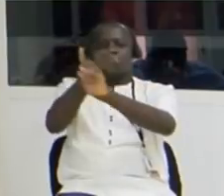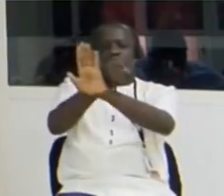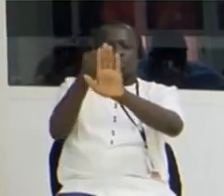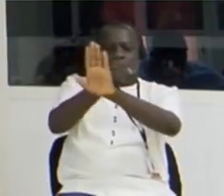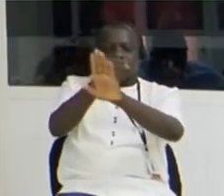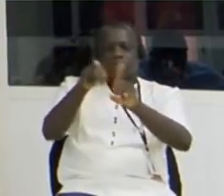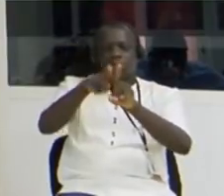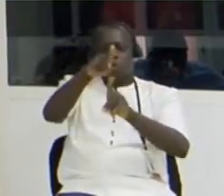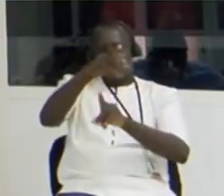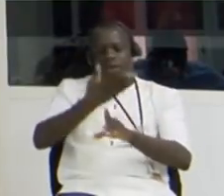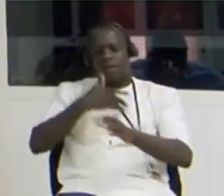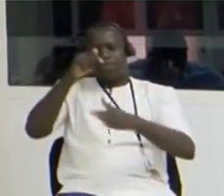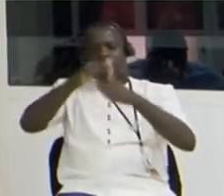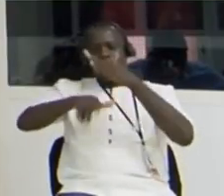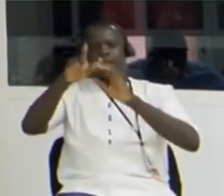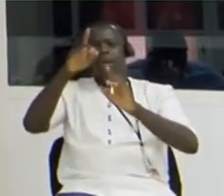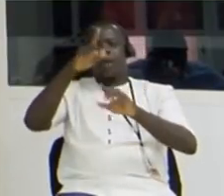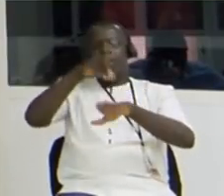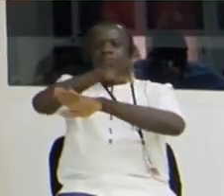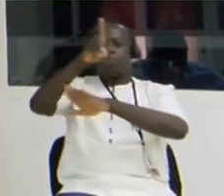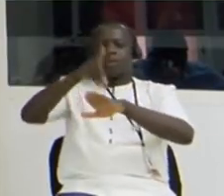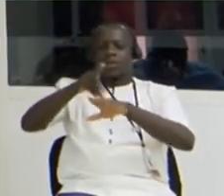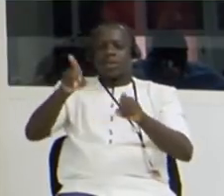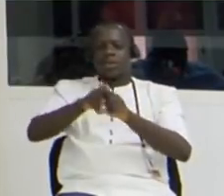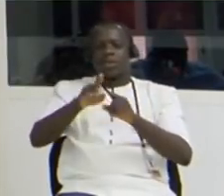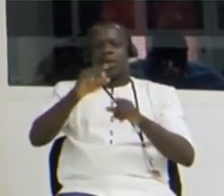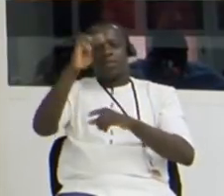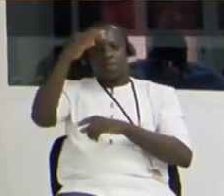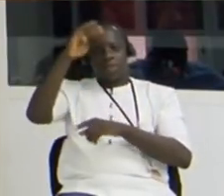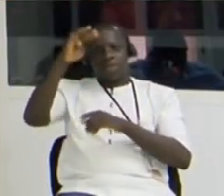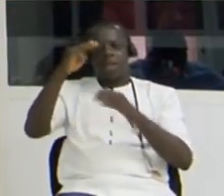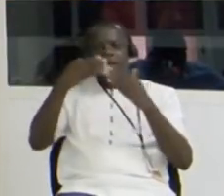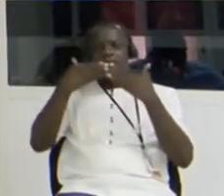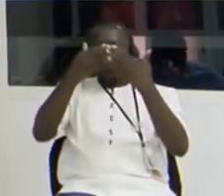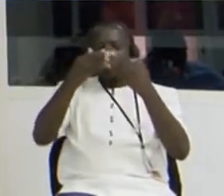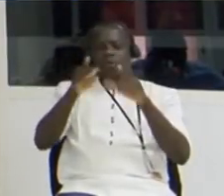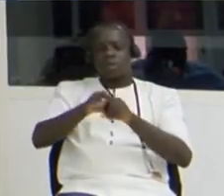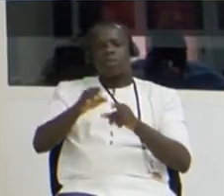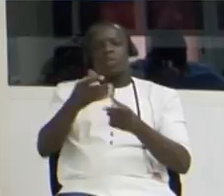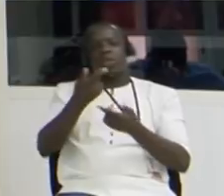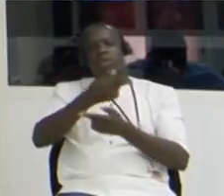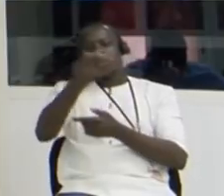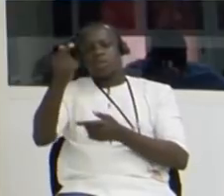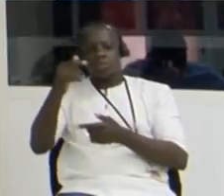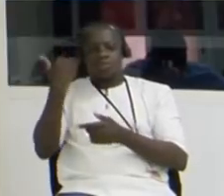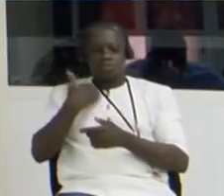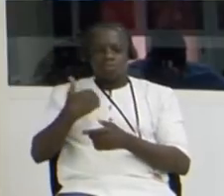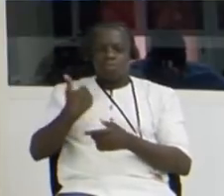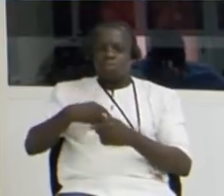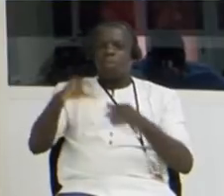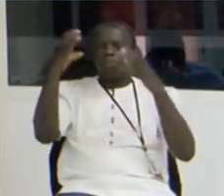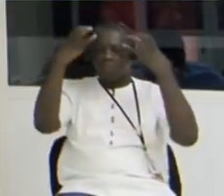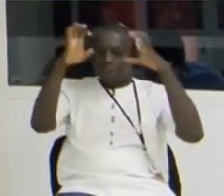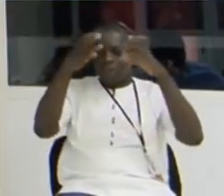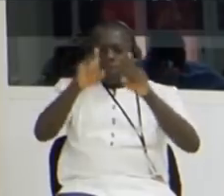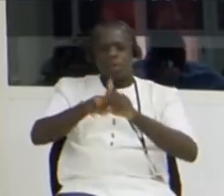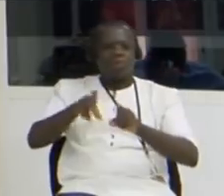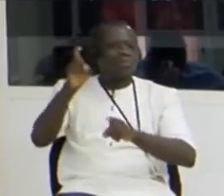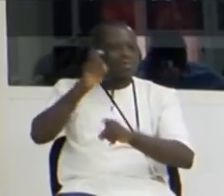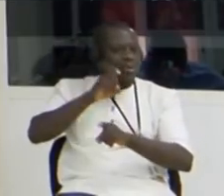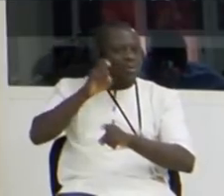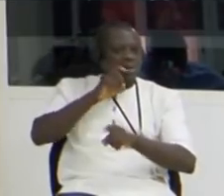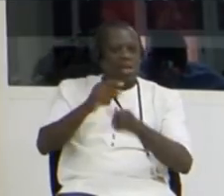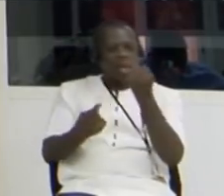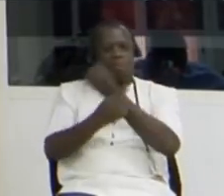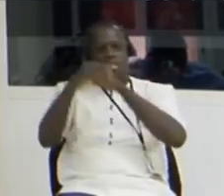the Ministry of Education that such incidents of sexual abuse occurred on these girls. Is that